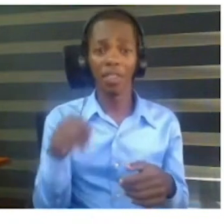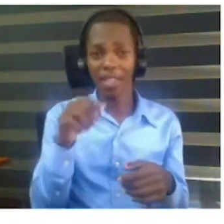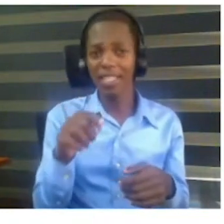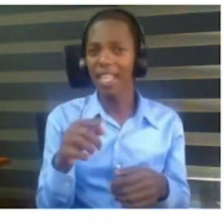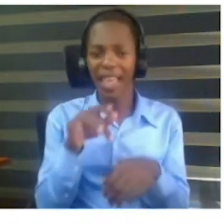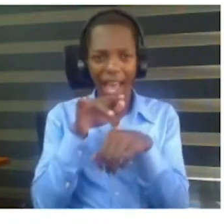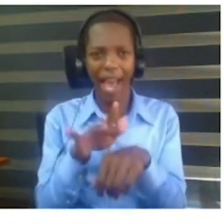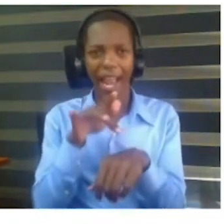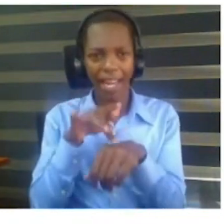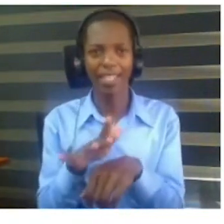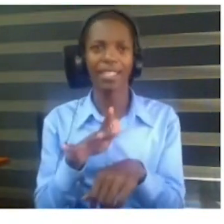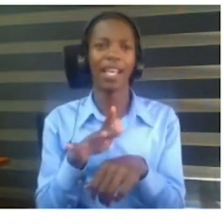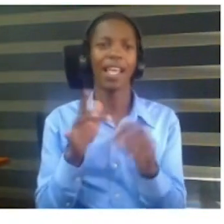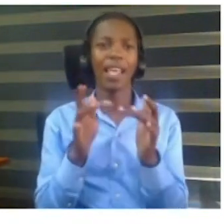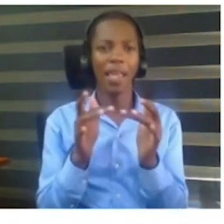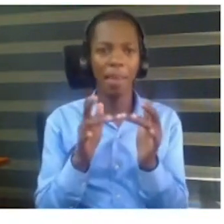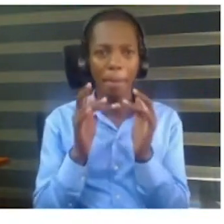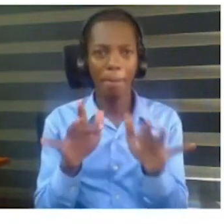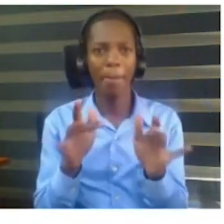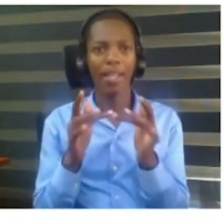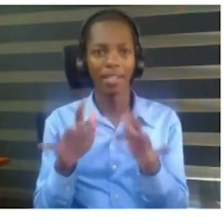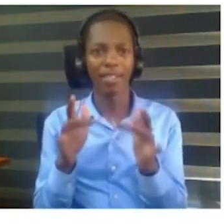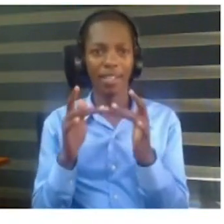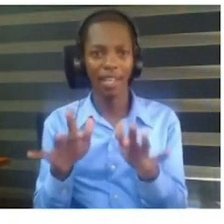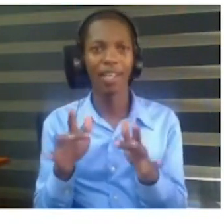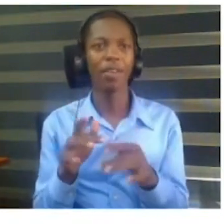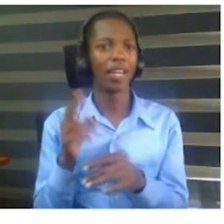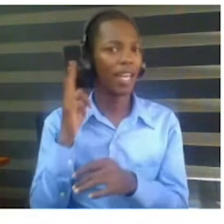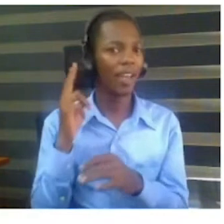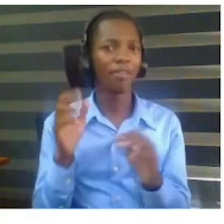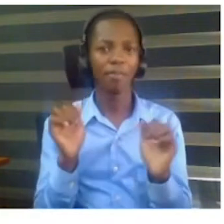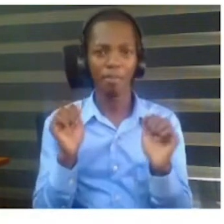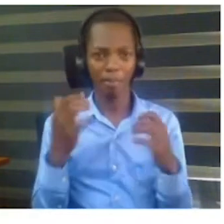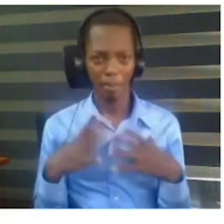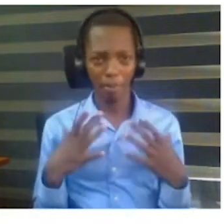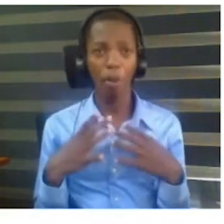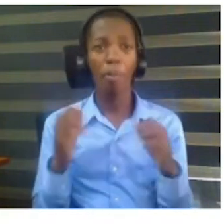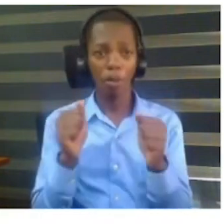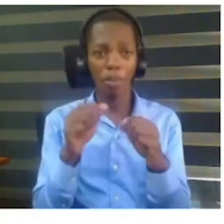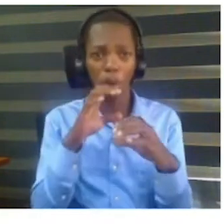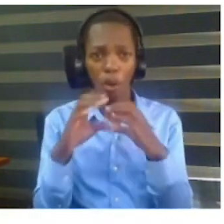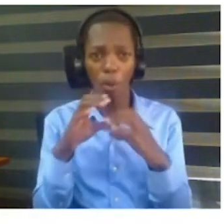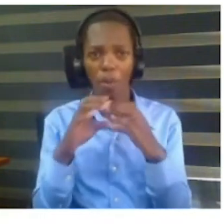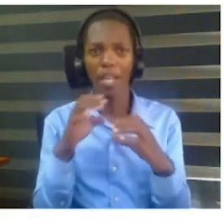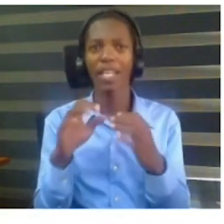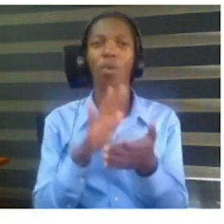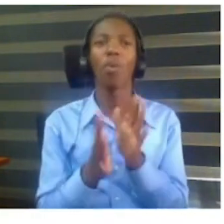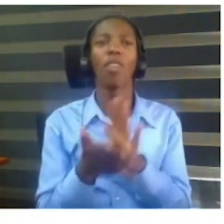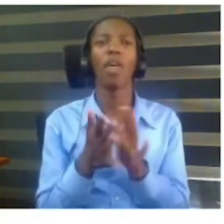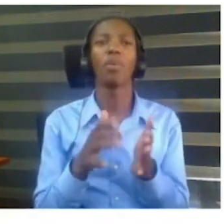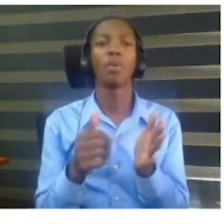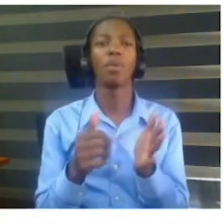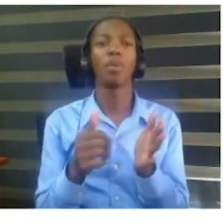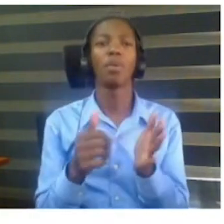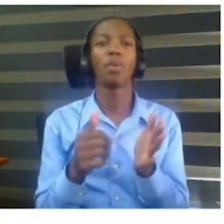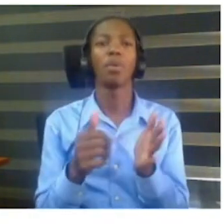Through email, deaf people can communicate long distance without straining to hear over the phone. Guess